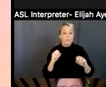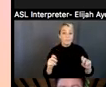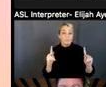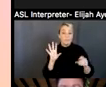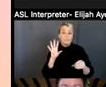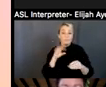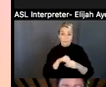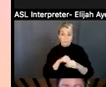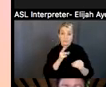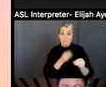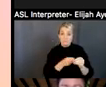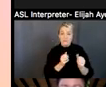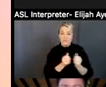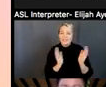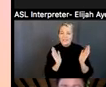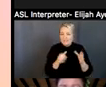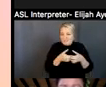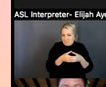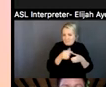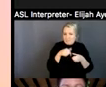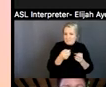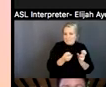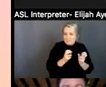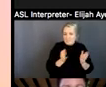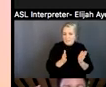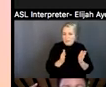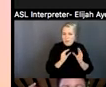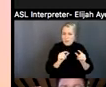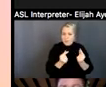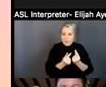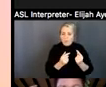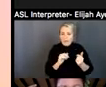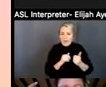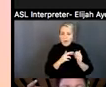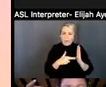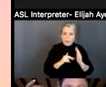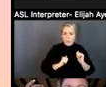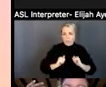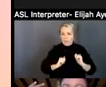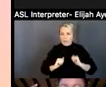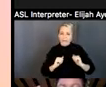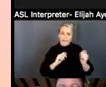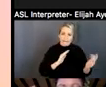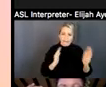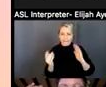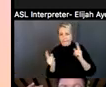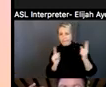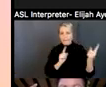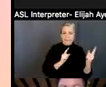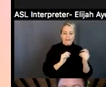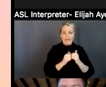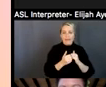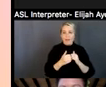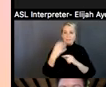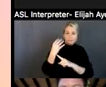with small group role play activities, with some variations of what that looks like through text, verbally communicating, being on off